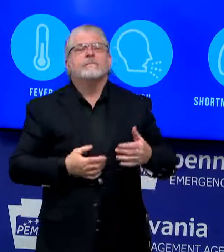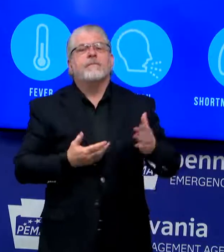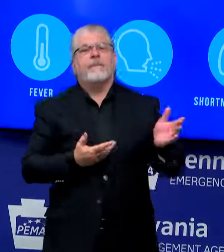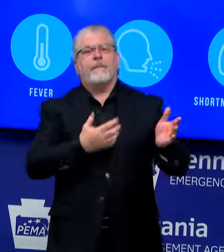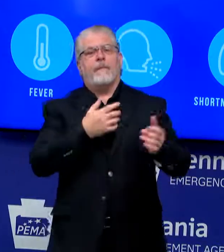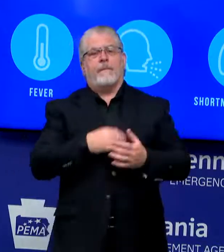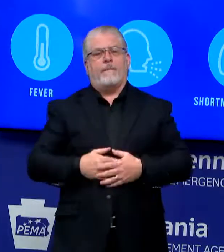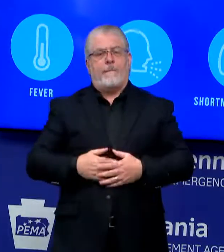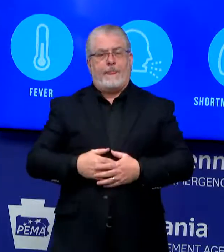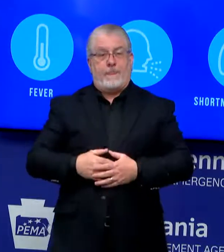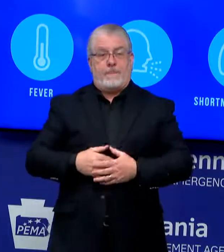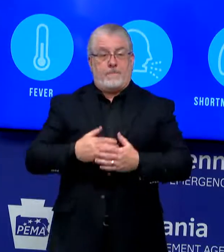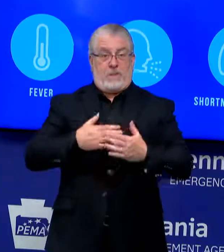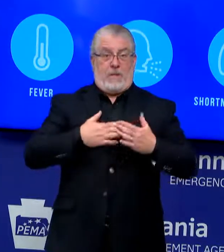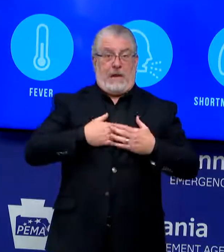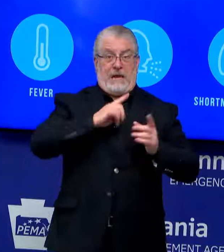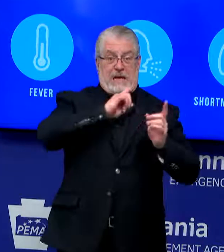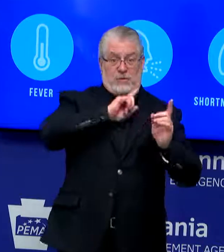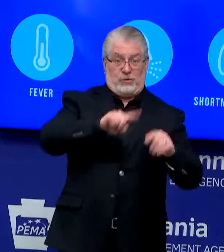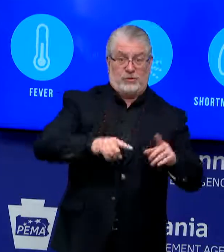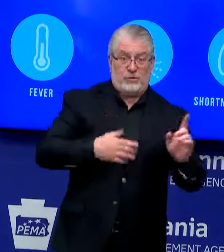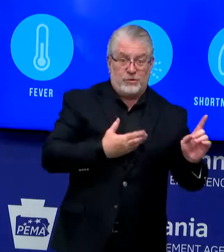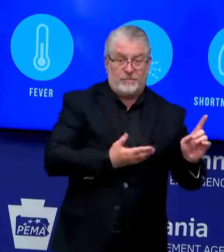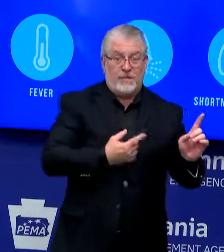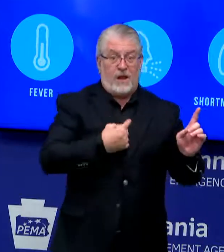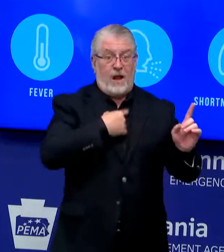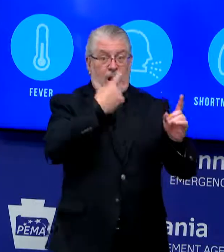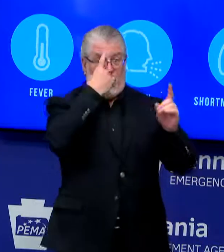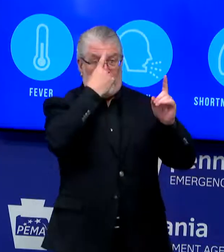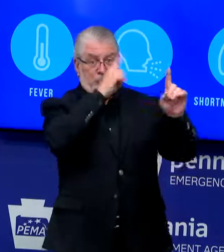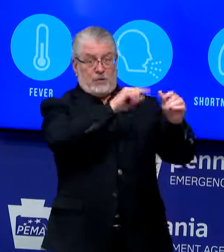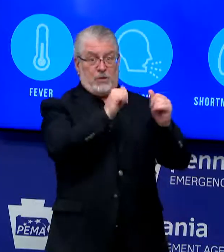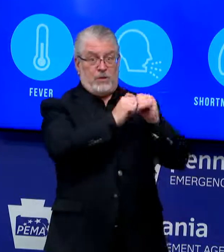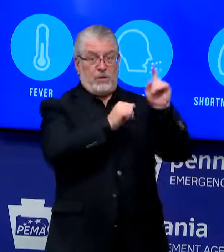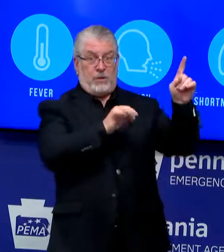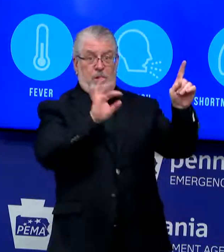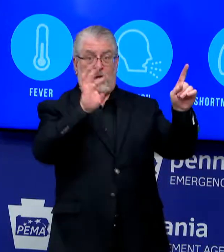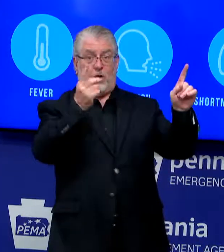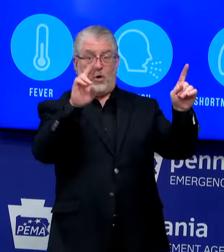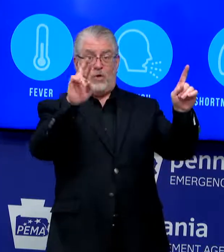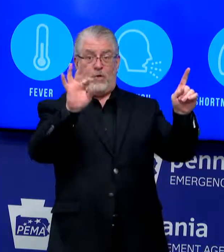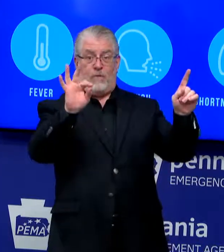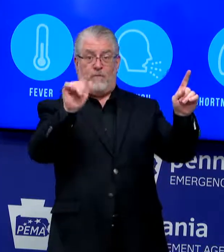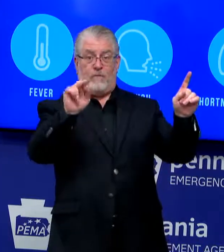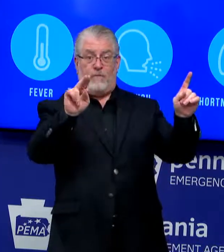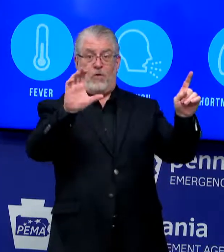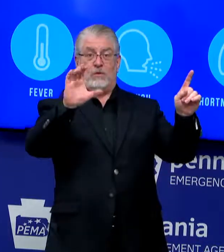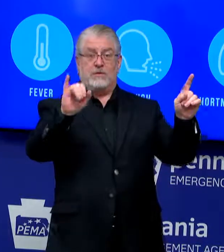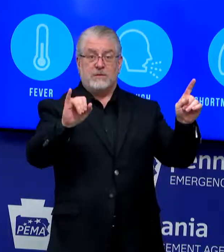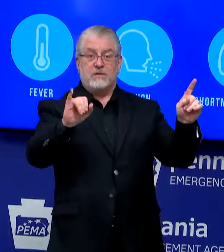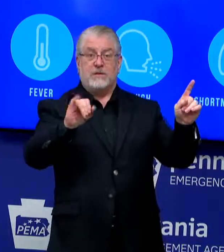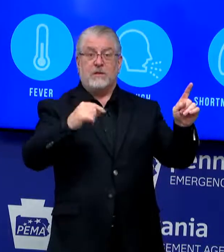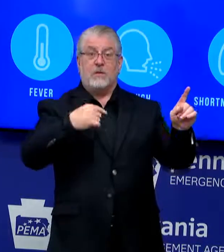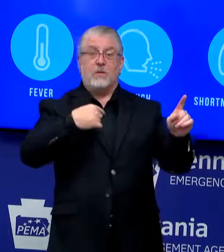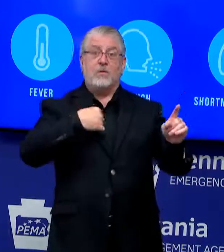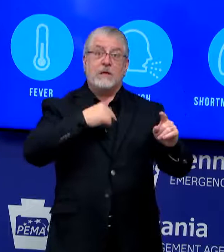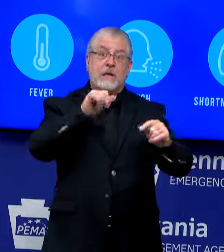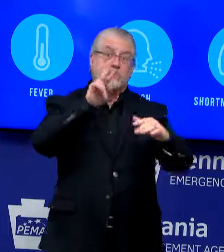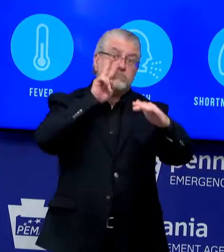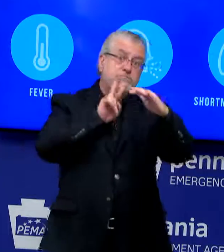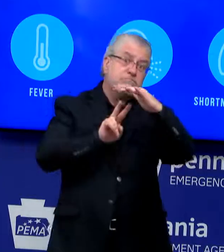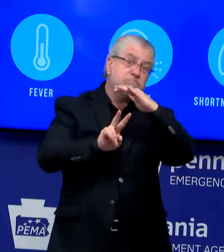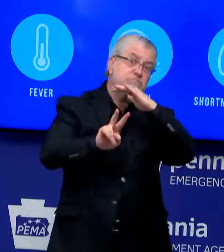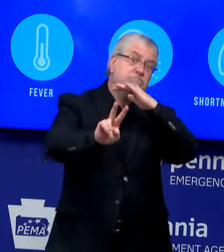the timetable. We don't determine the timetable. And so models are exactly that. They are estimations. And there are many different types